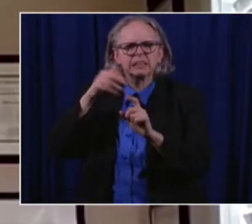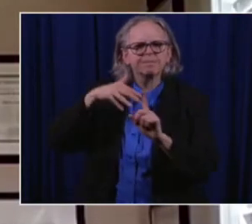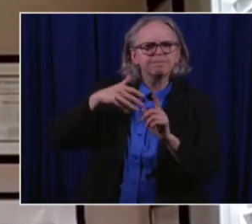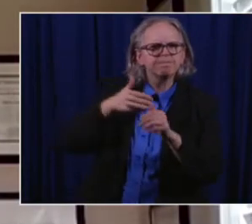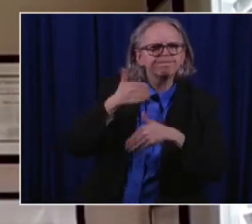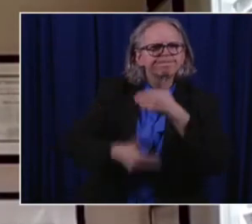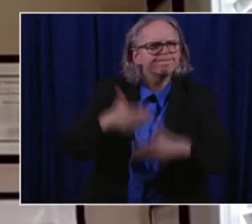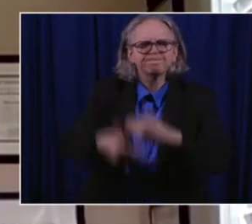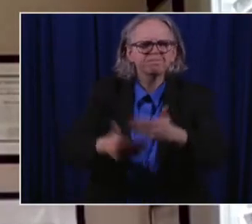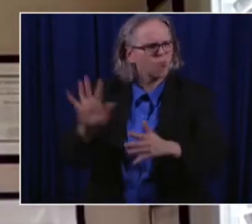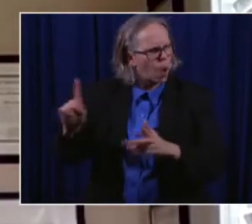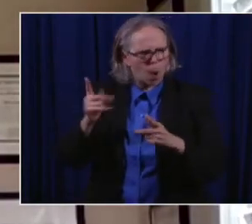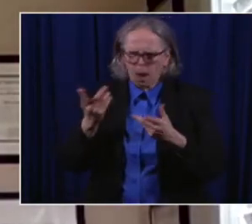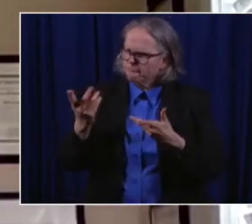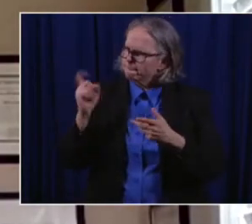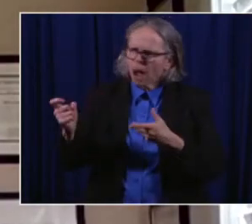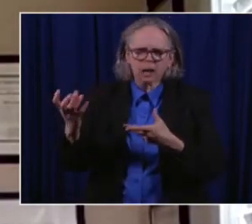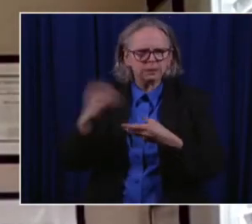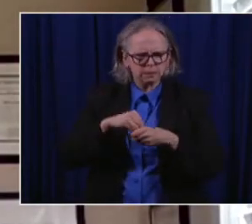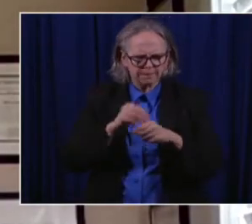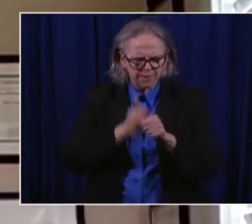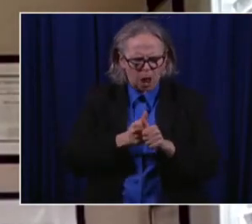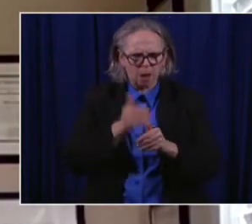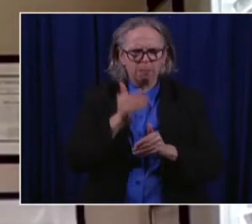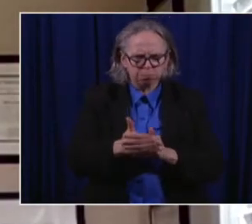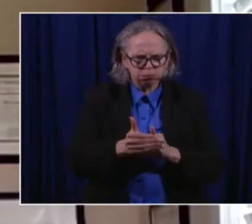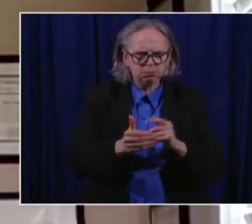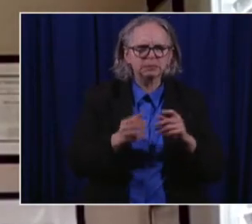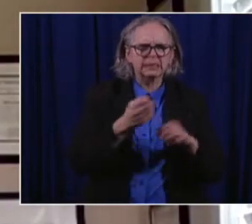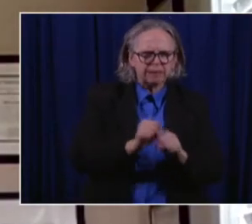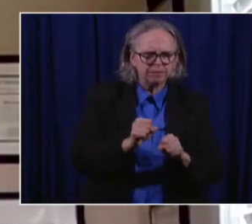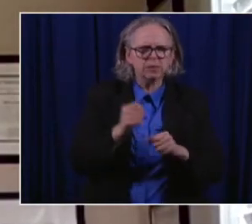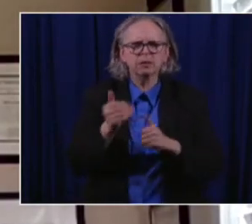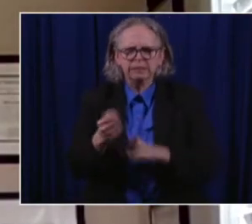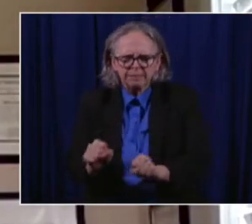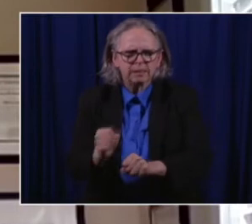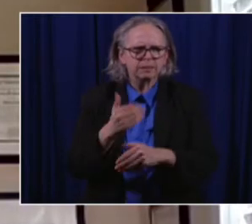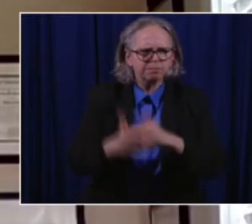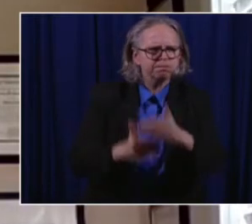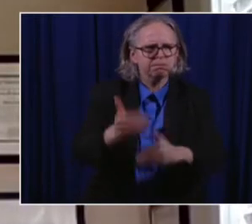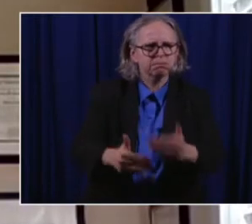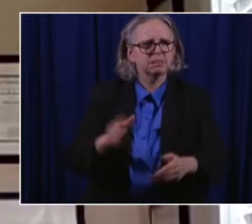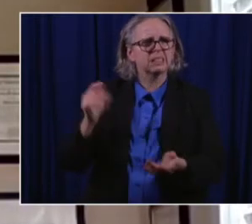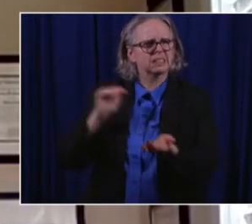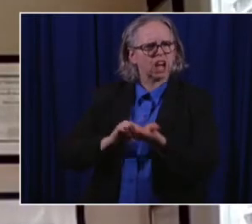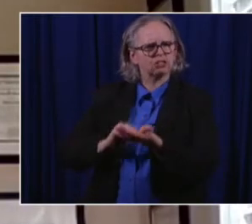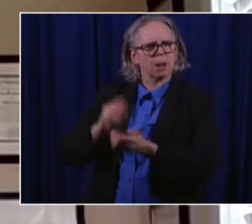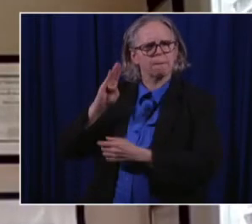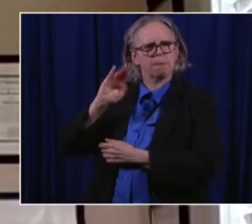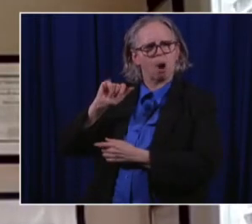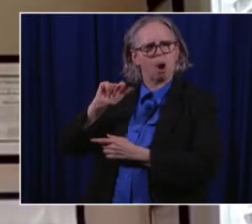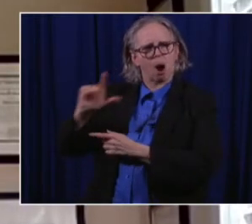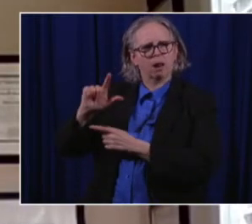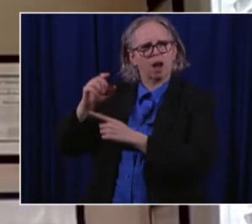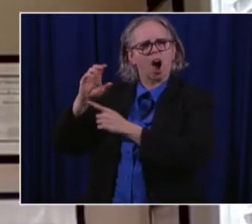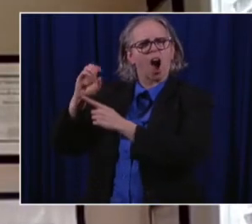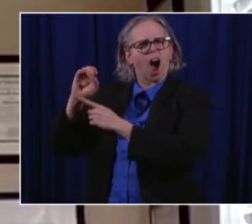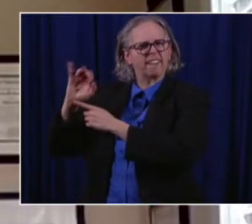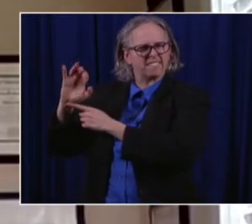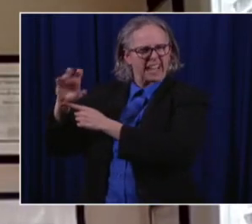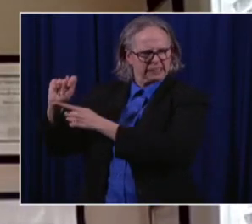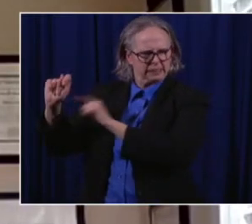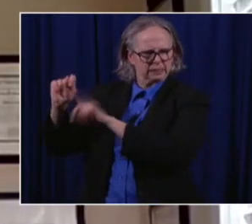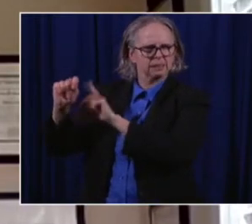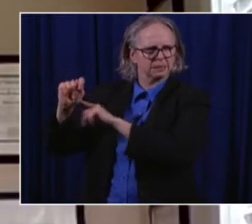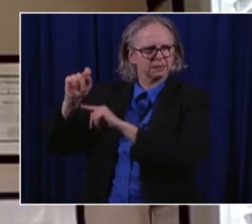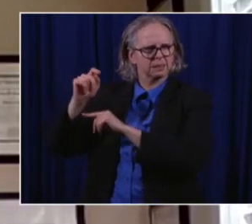in vaccinations in the country, Dr. Paul Offit, has pointed out that the